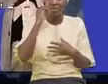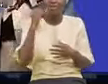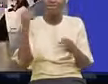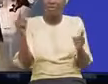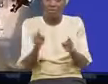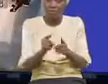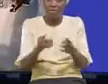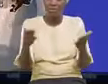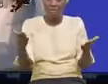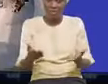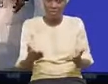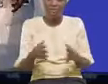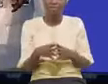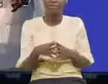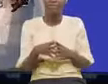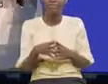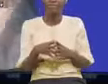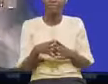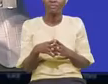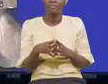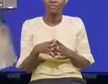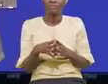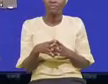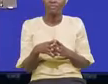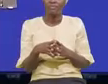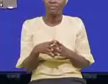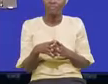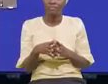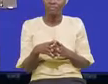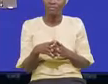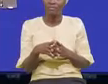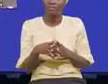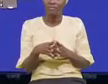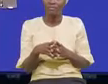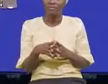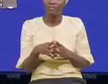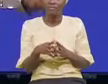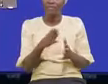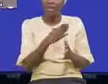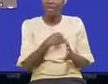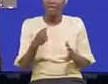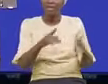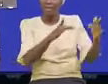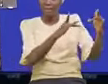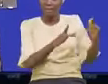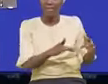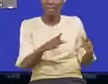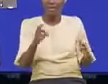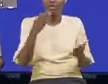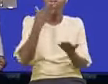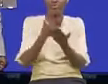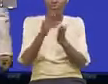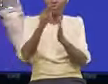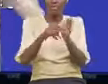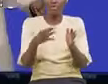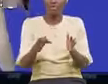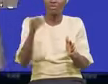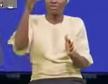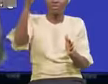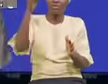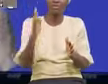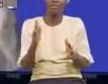Menye Israel ɖeɖe alo ɣetoɖoƒetɔ ɖeɖe gbɔ ko ye dɔléle le o, ele miagbɔ hã. Mawu